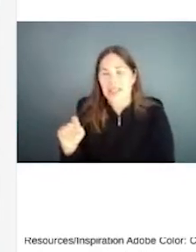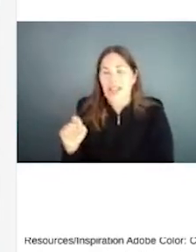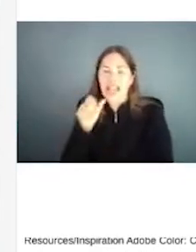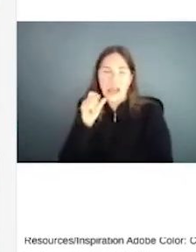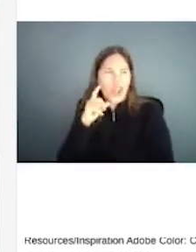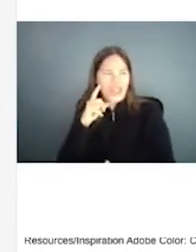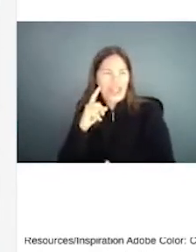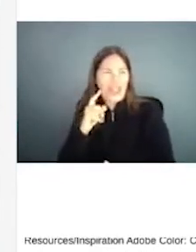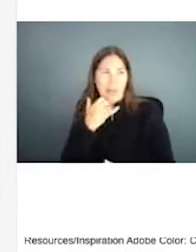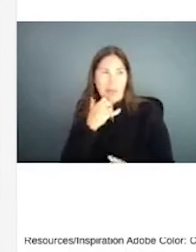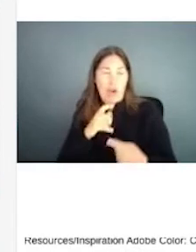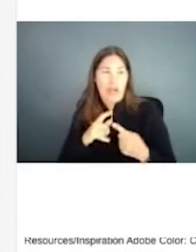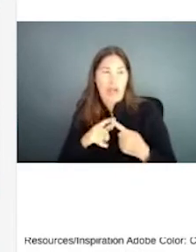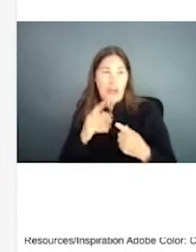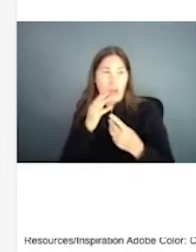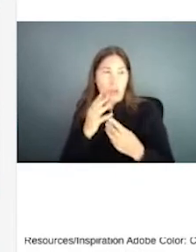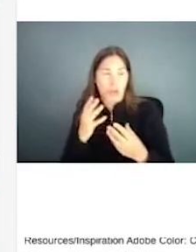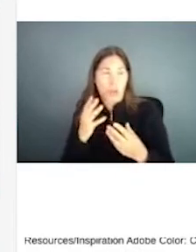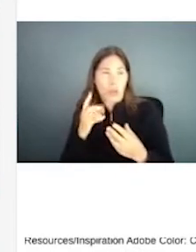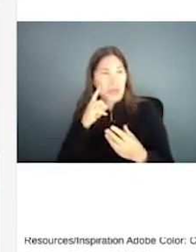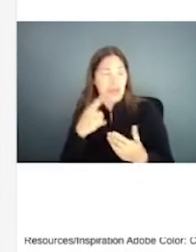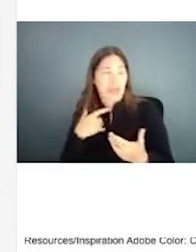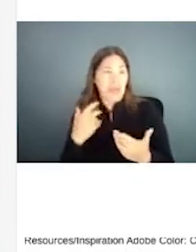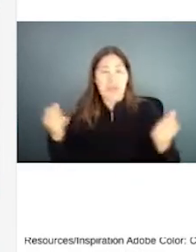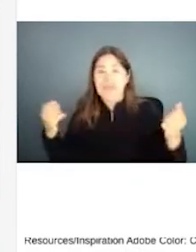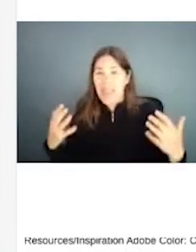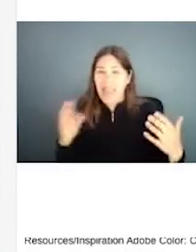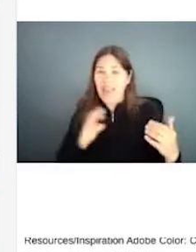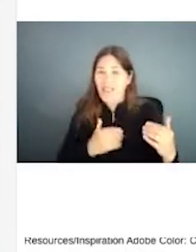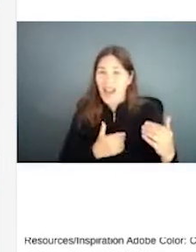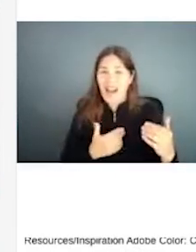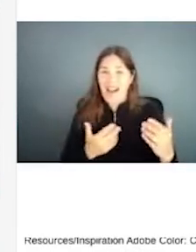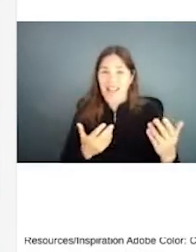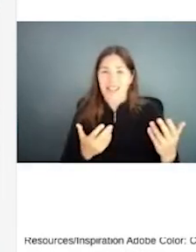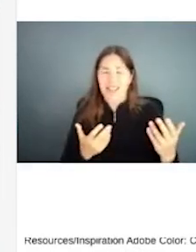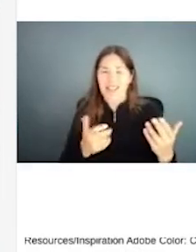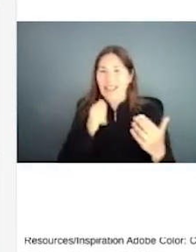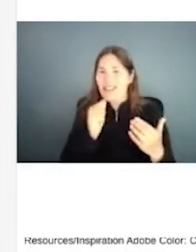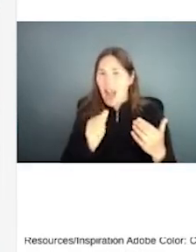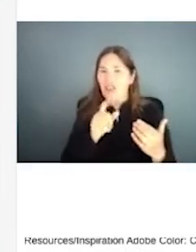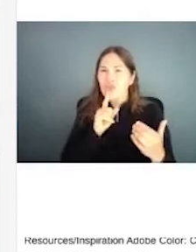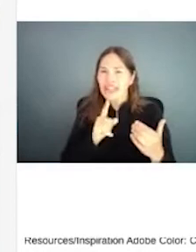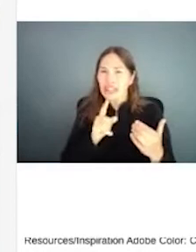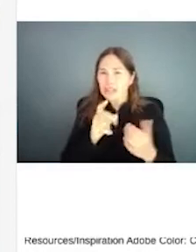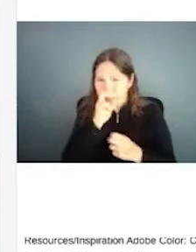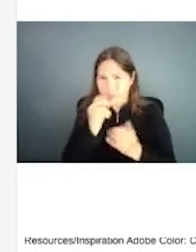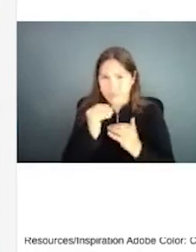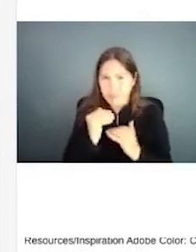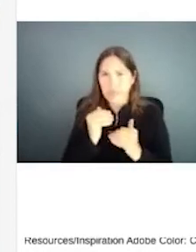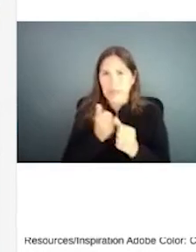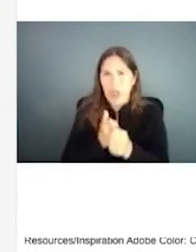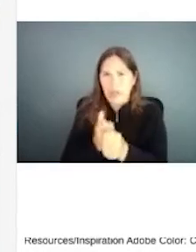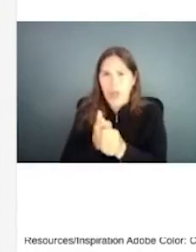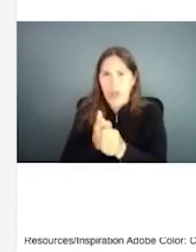be wrong to say that many of us are not, sticking rigidly to that, but you want to certainly use it